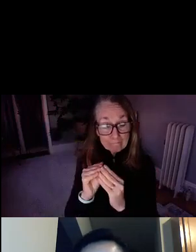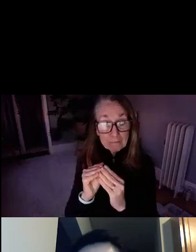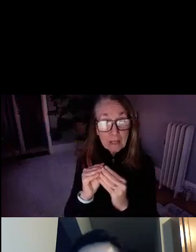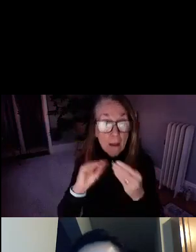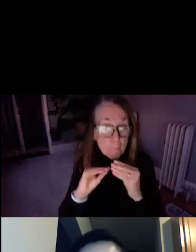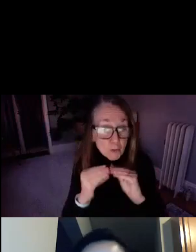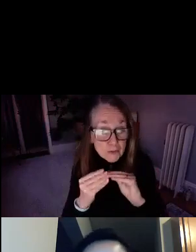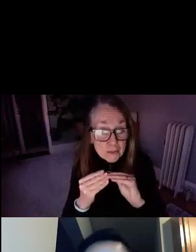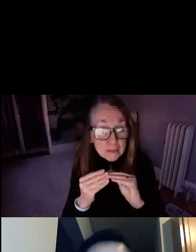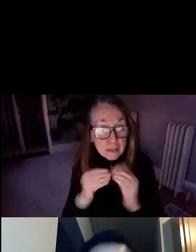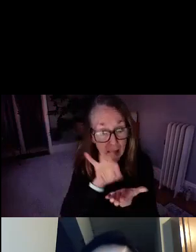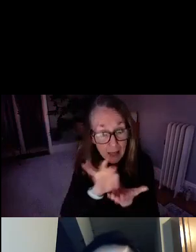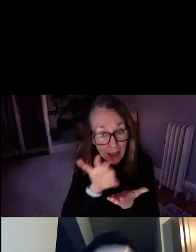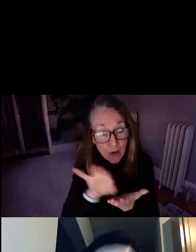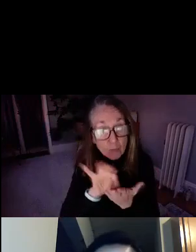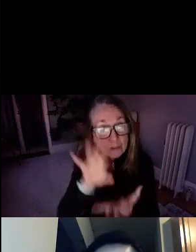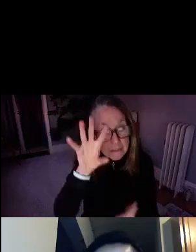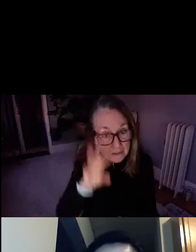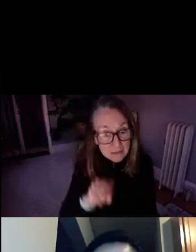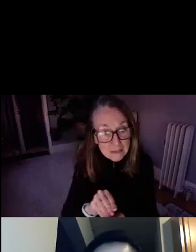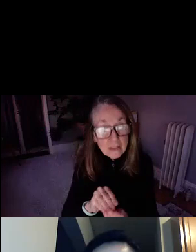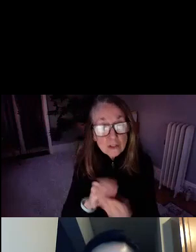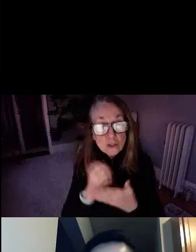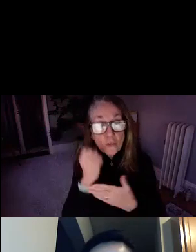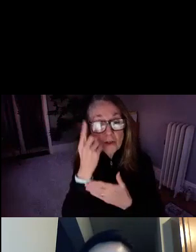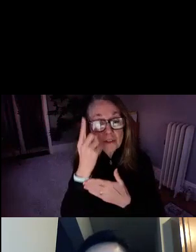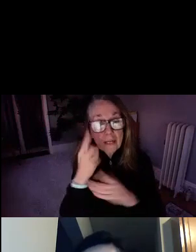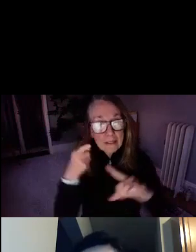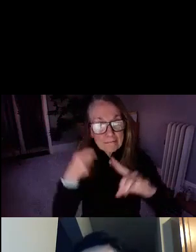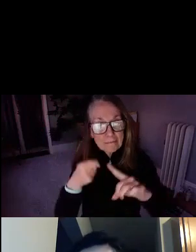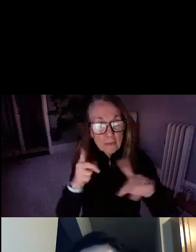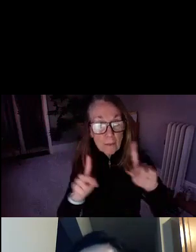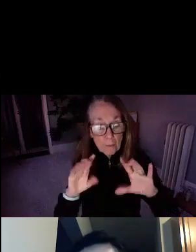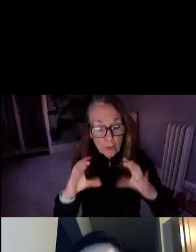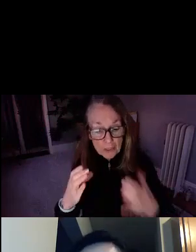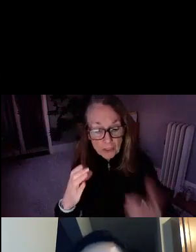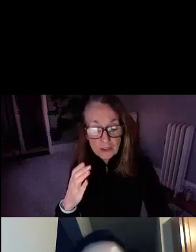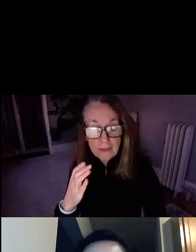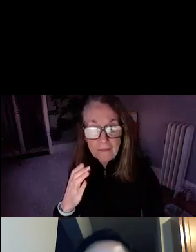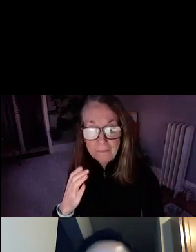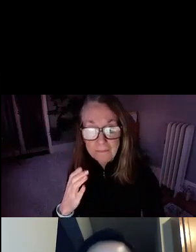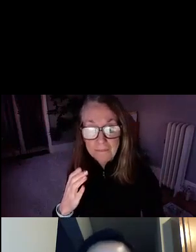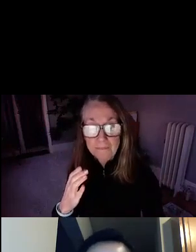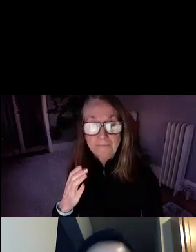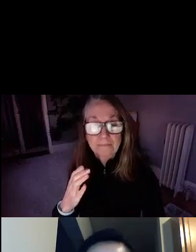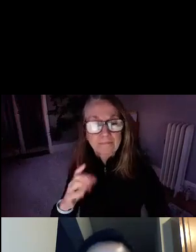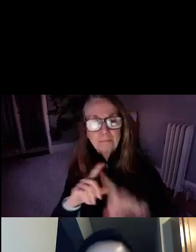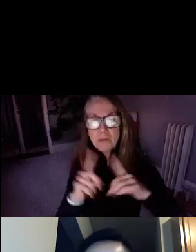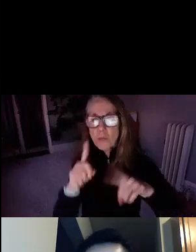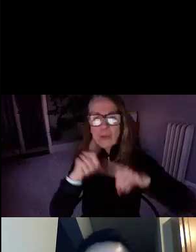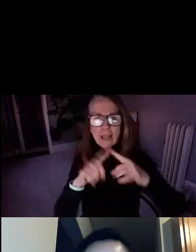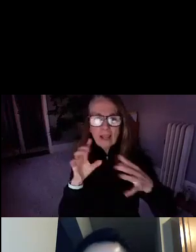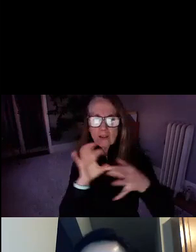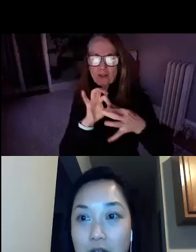numbers and counts to help you understand a specific population and their demographic features, but we could not release anything